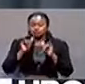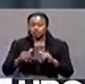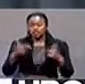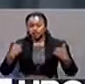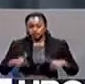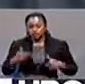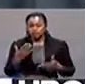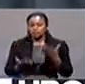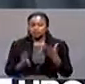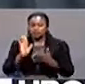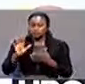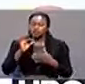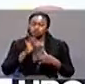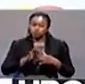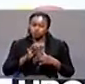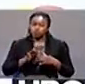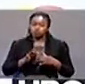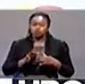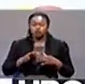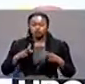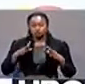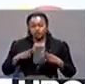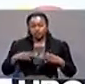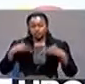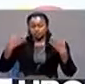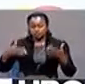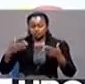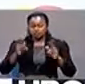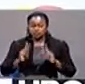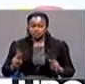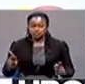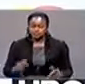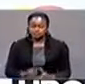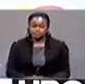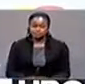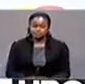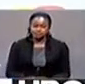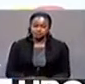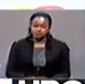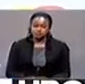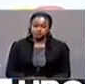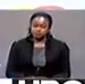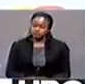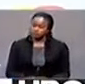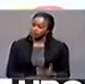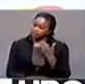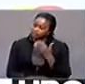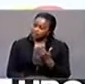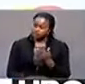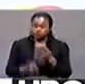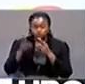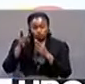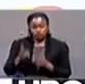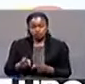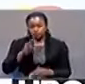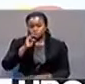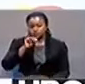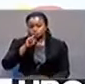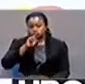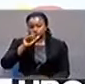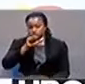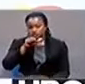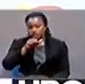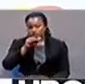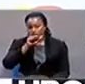soul rest in eternal peace. Thank you. Honorable Musasizi, Musasizi Moriko.